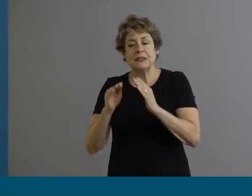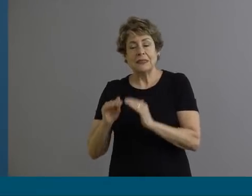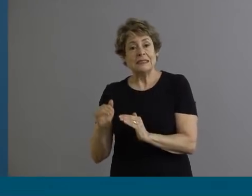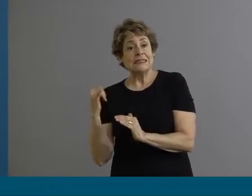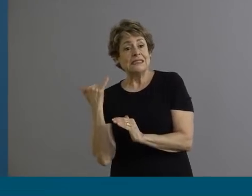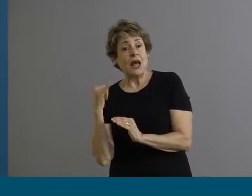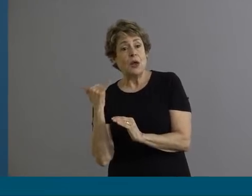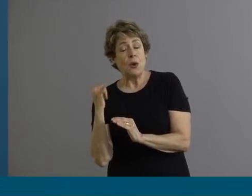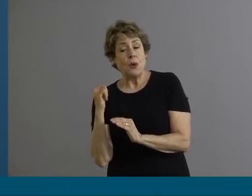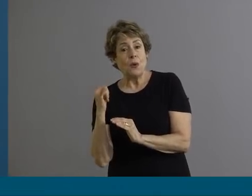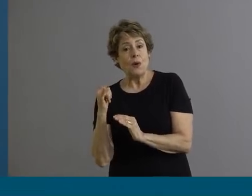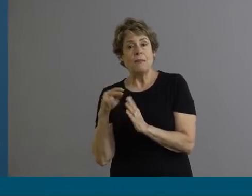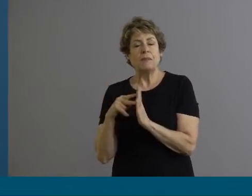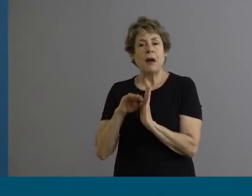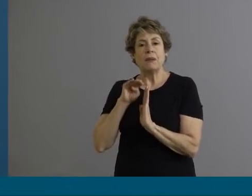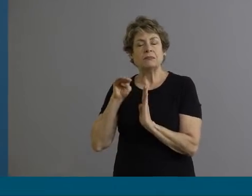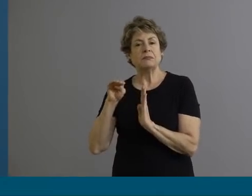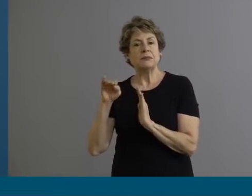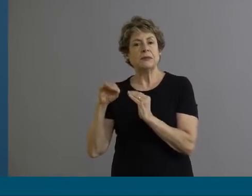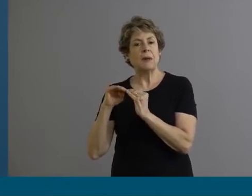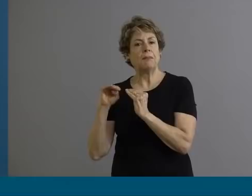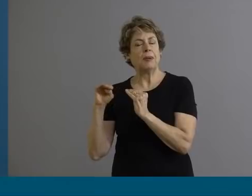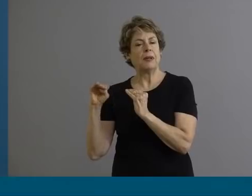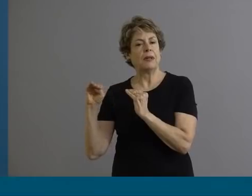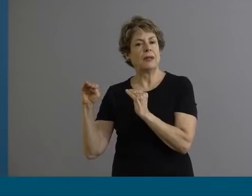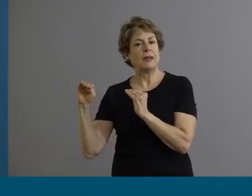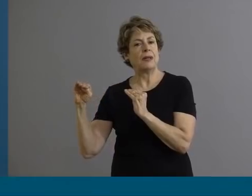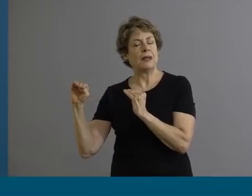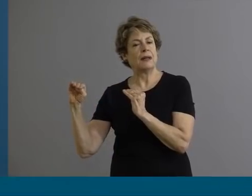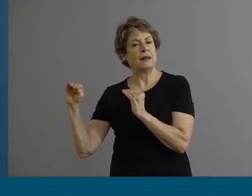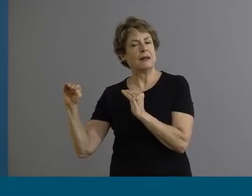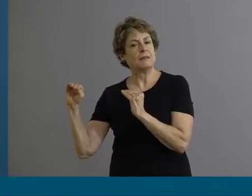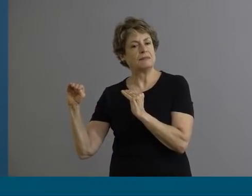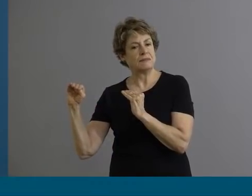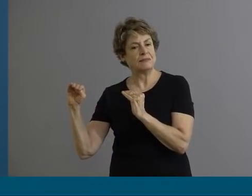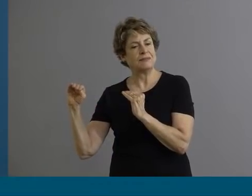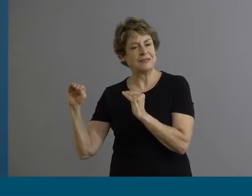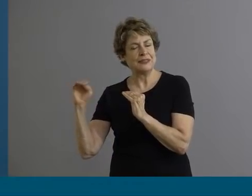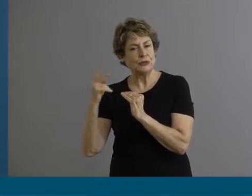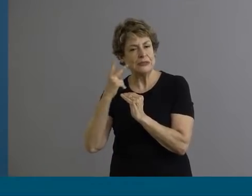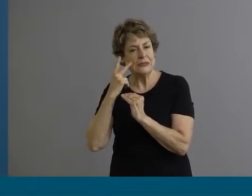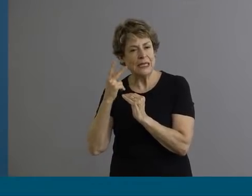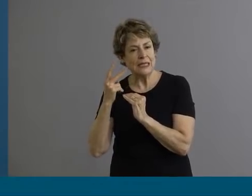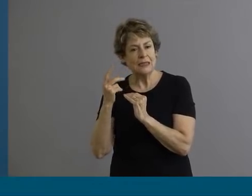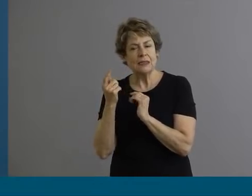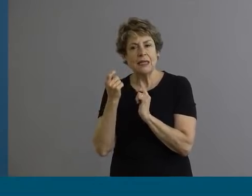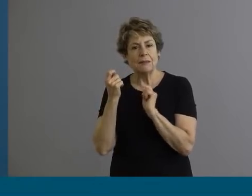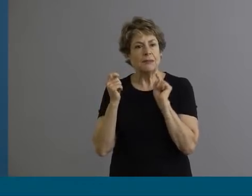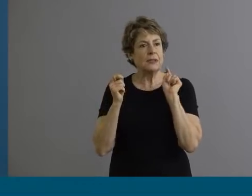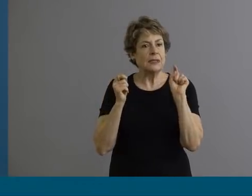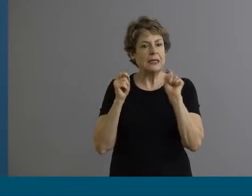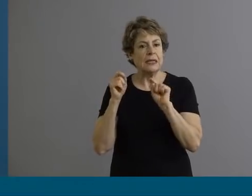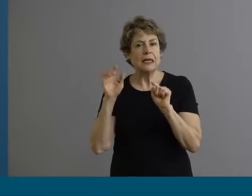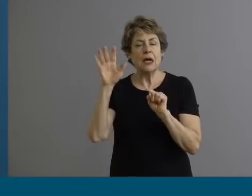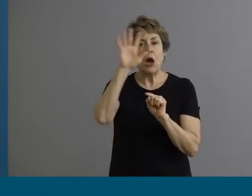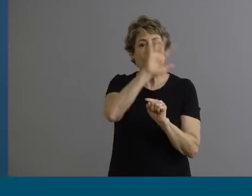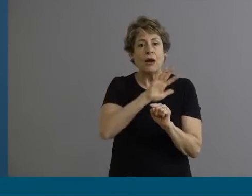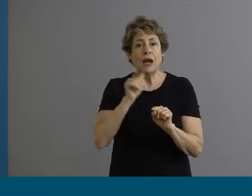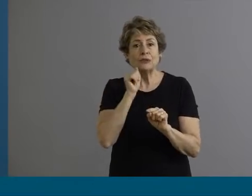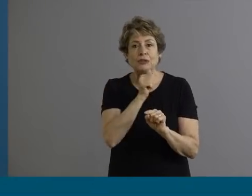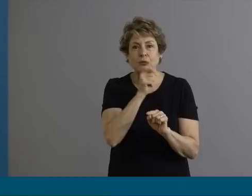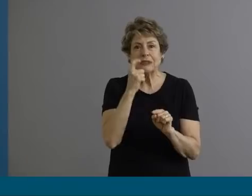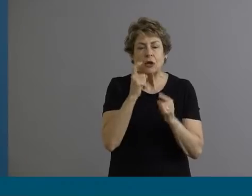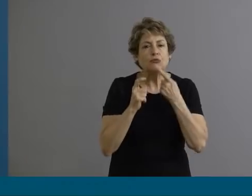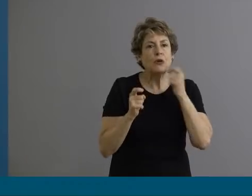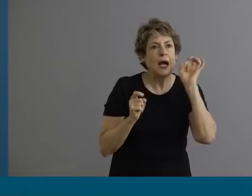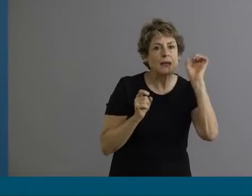the state. We are seeing some stabilization, but we need to see a decline across the state.